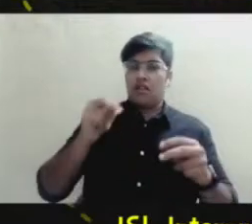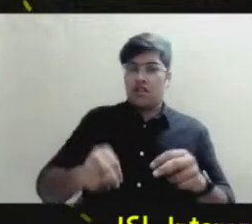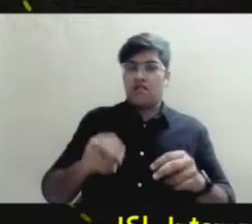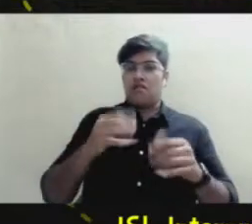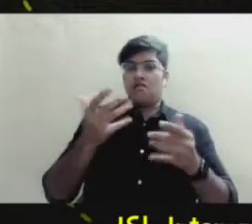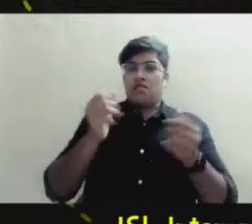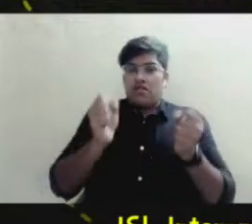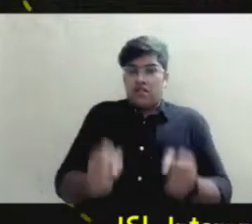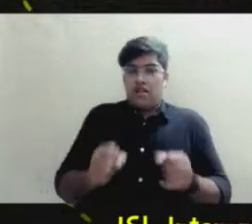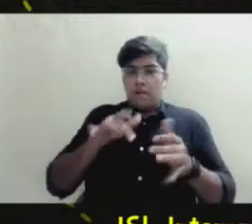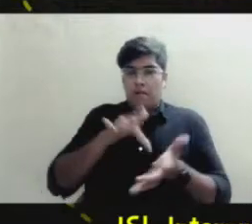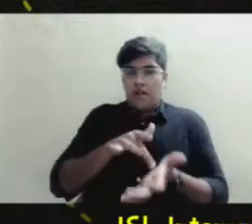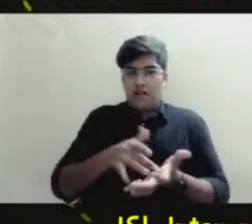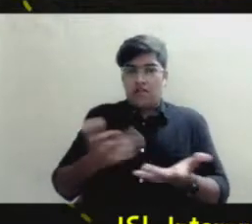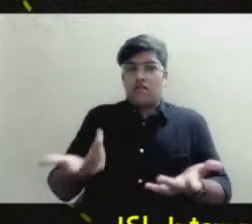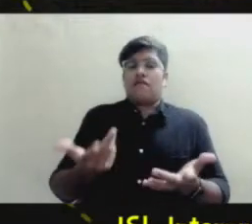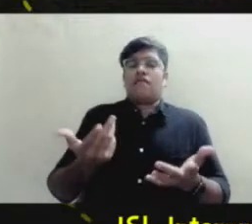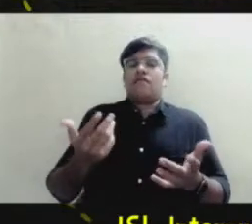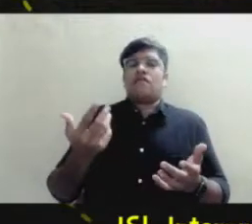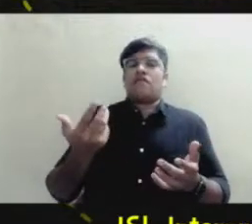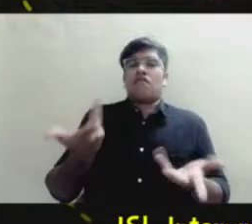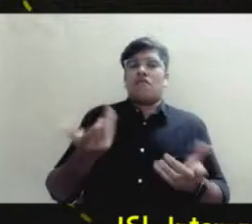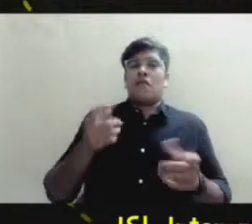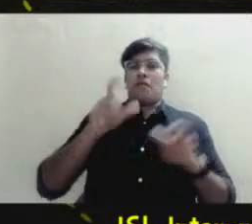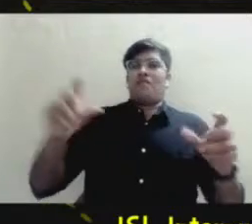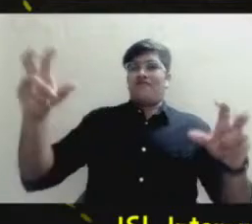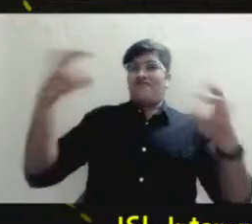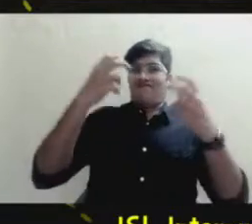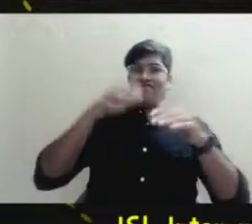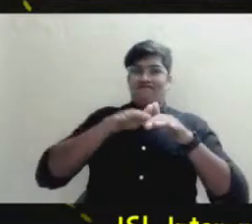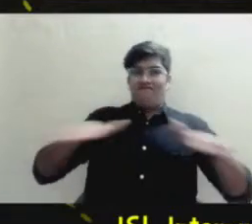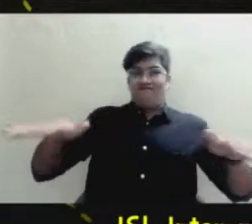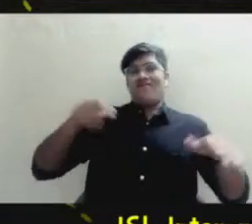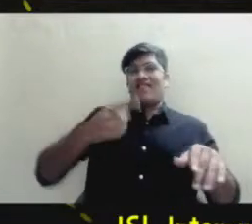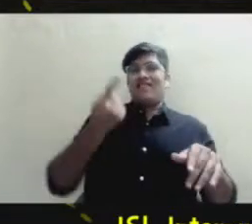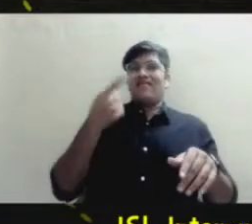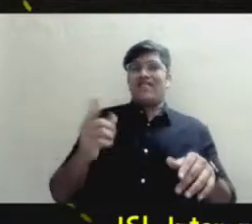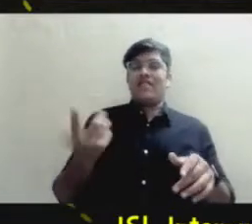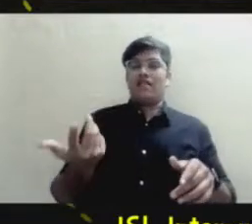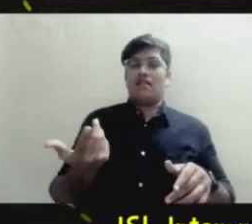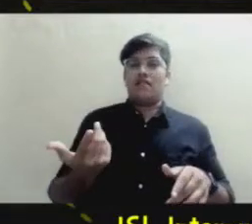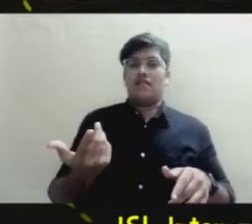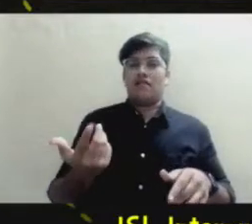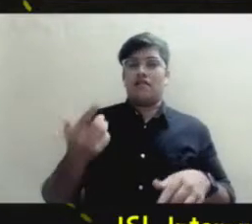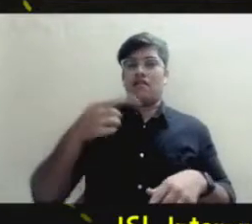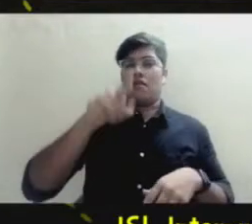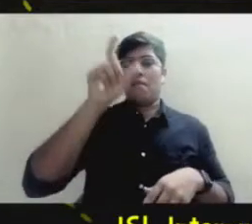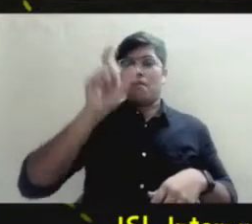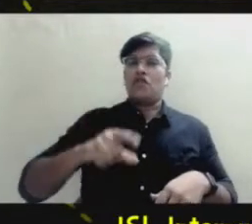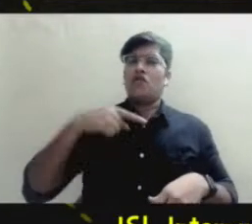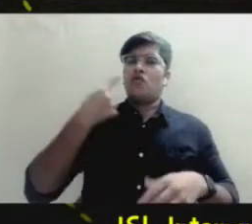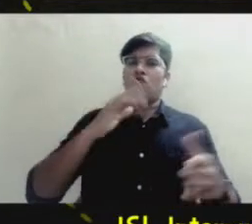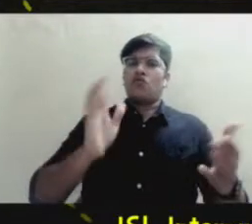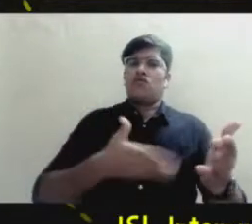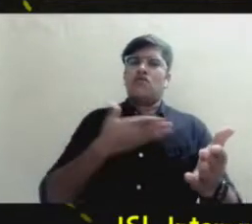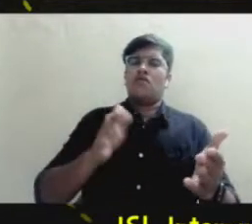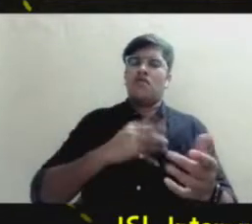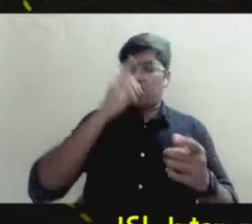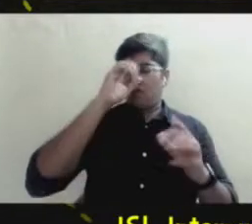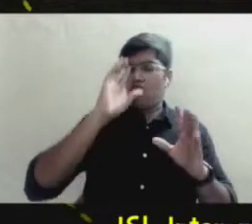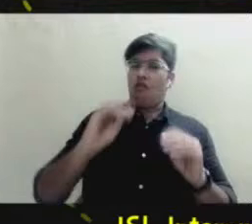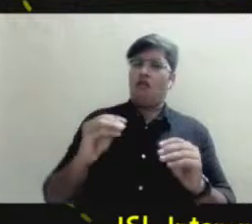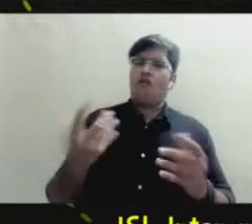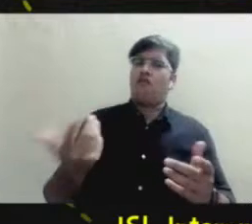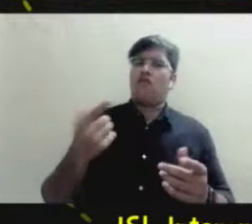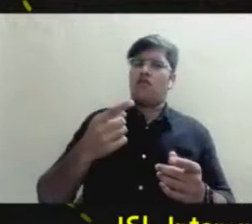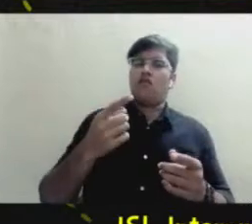need a place where I sit down and sing. But this lady was singing in abandon and getting into trouble